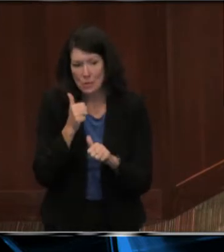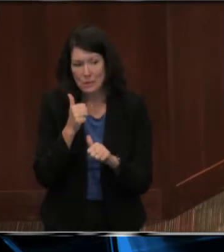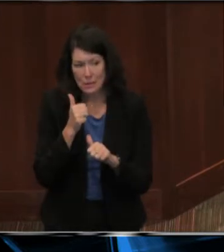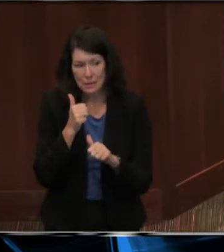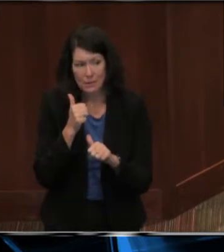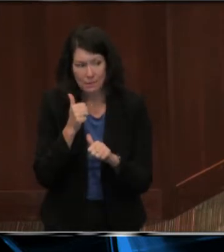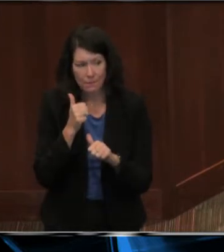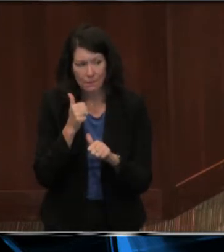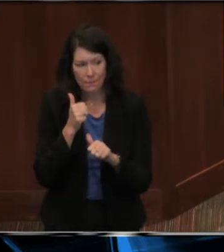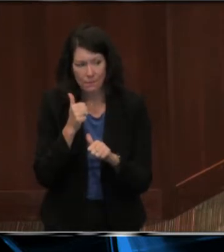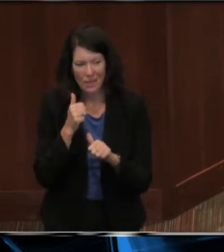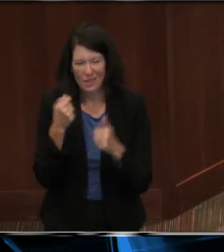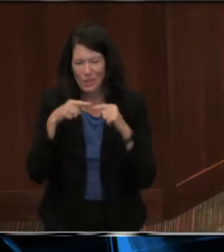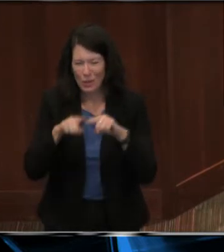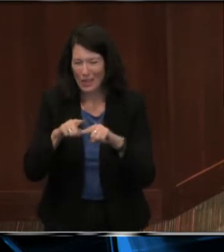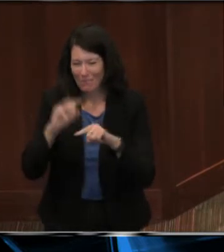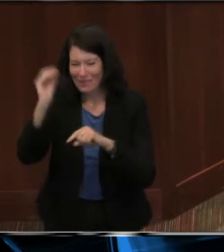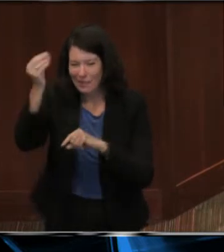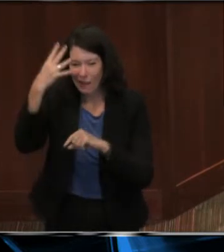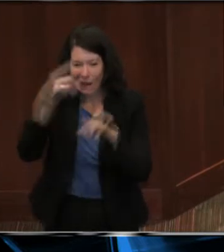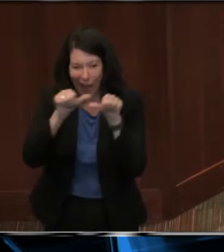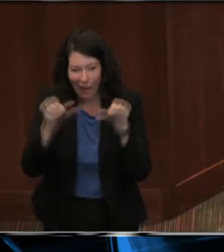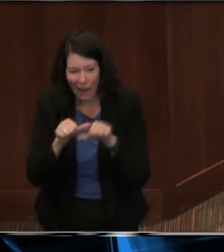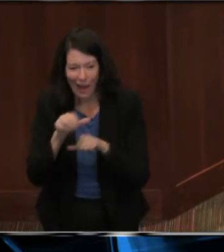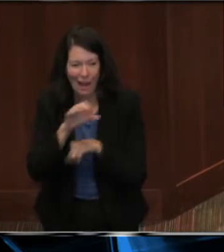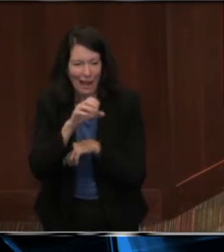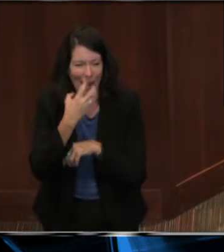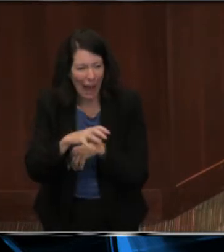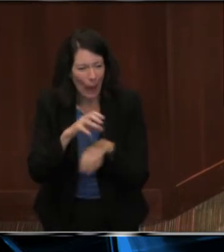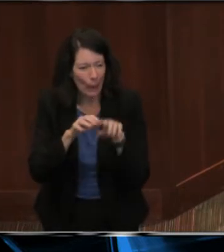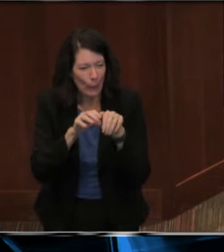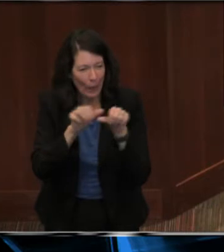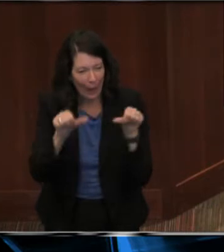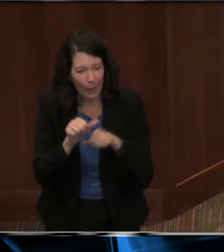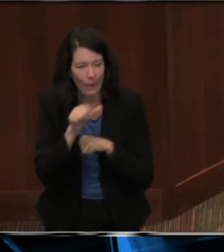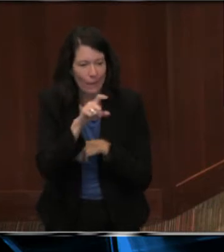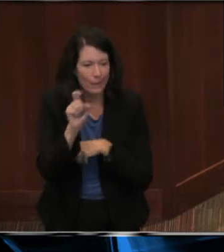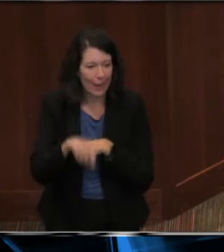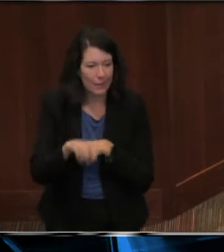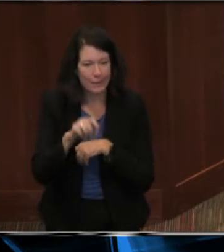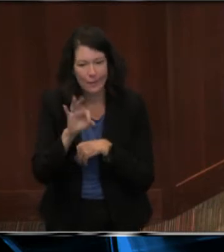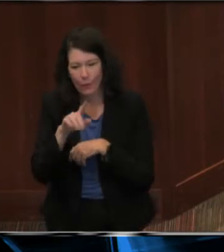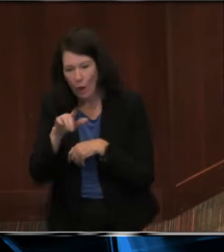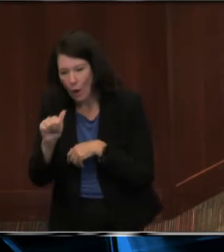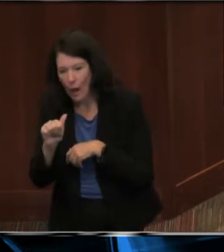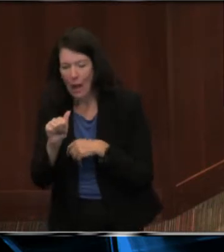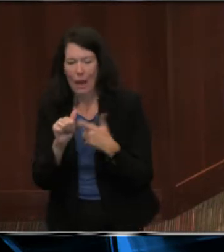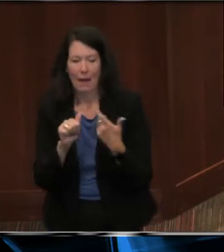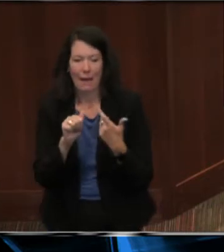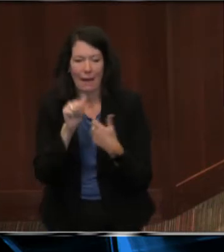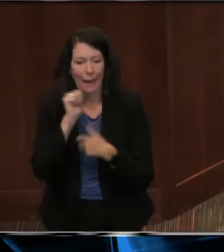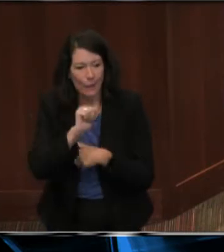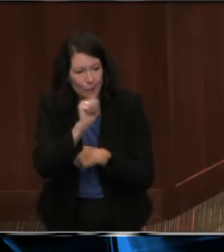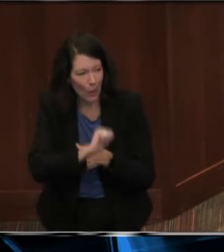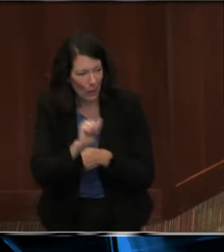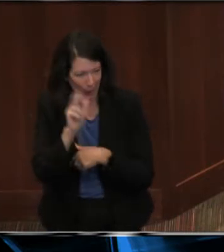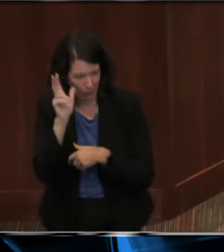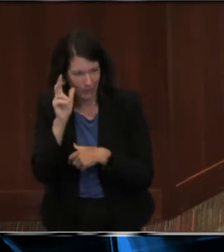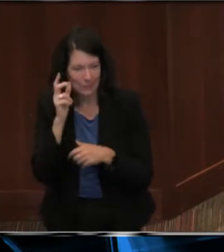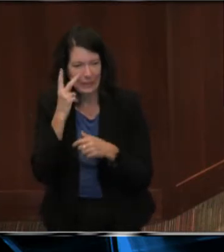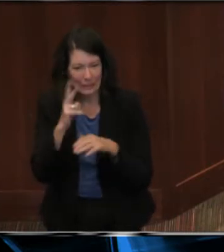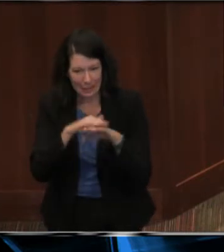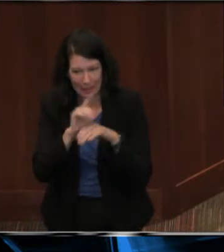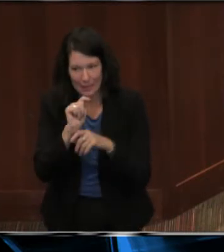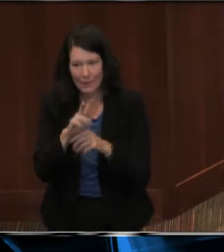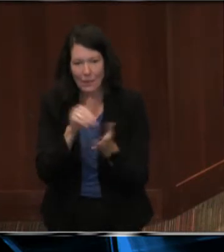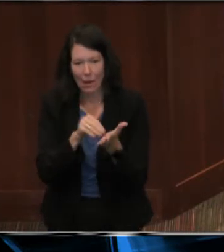being seen in that Sun Belt, down in Florida, Texas, California, and Arizona, and we've been hearing about this in the news. So it's really not